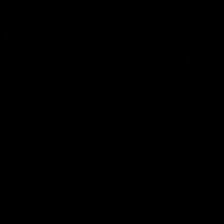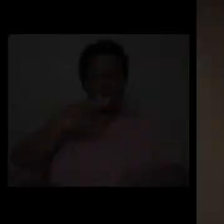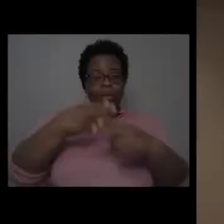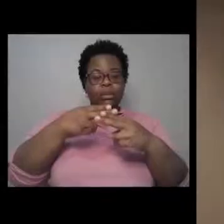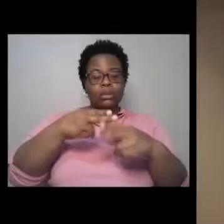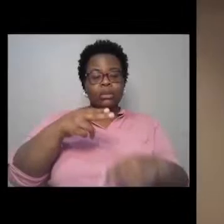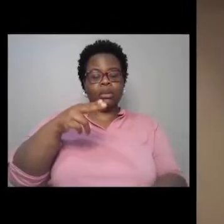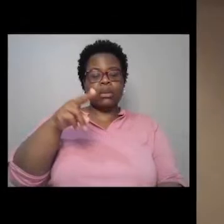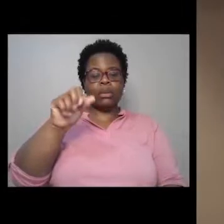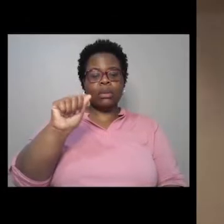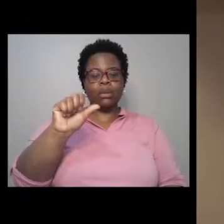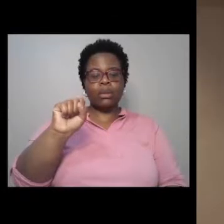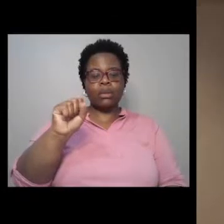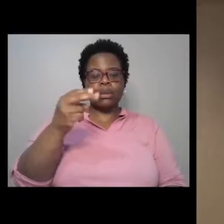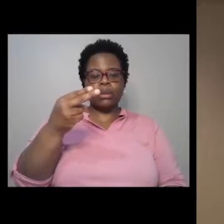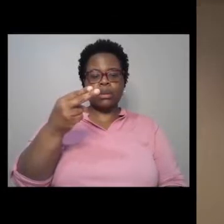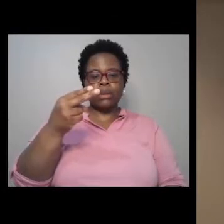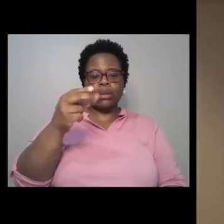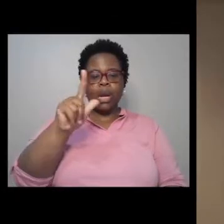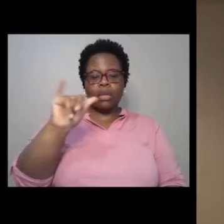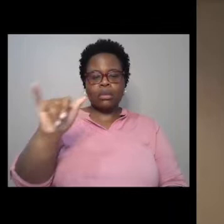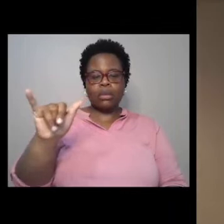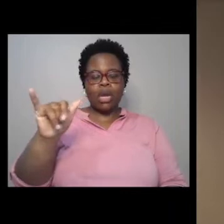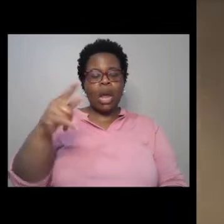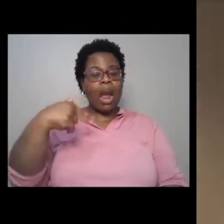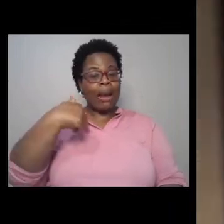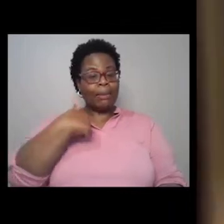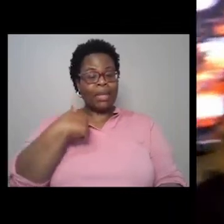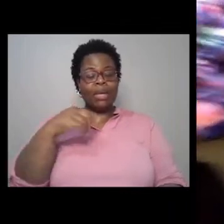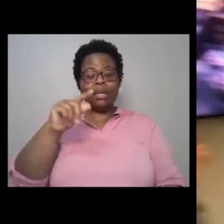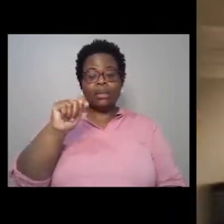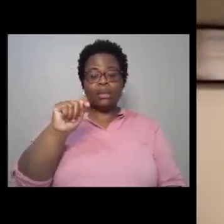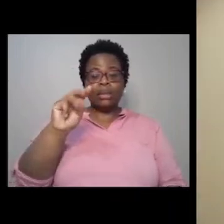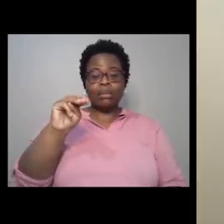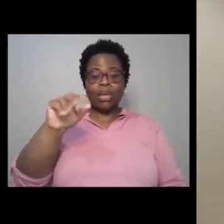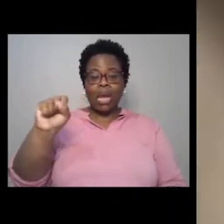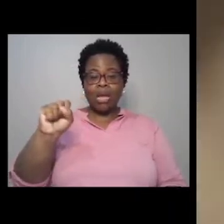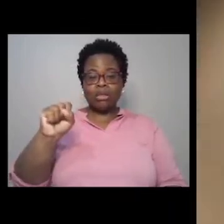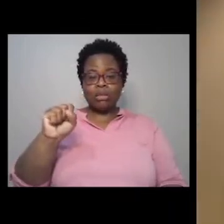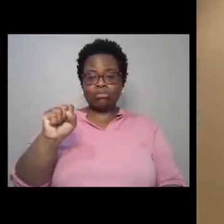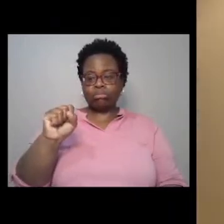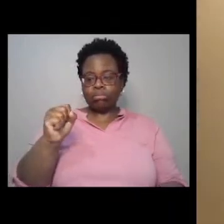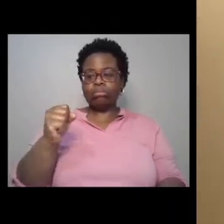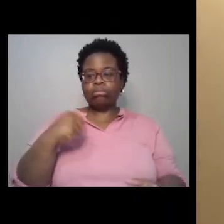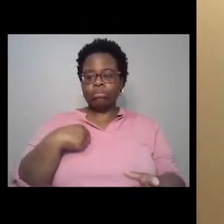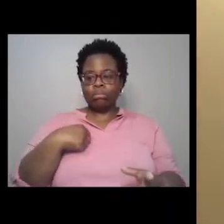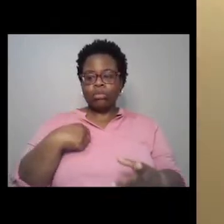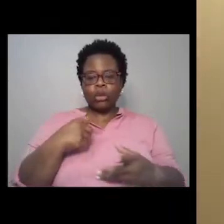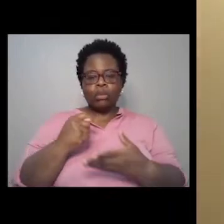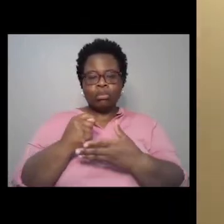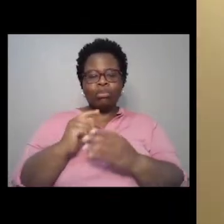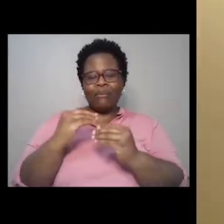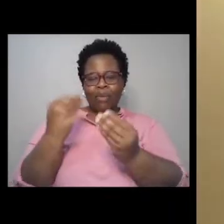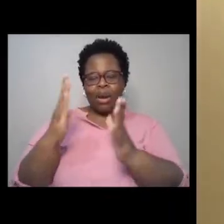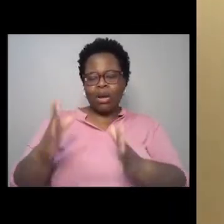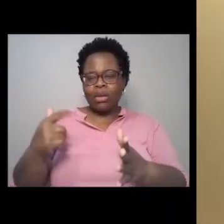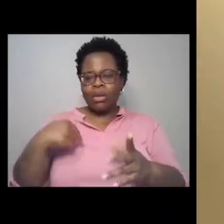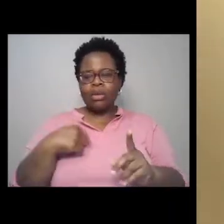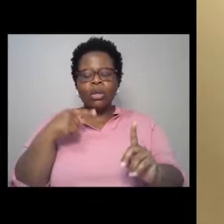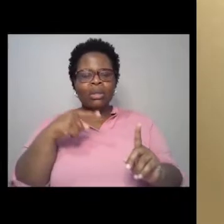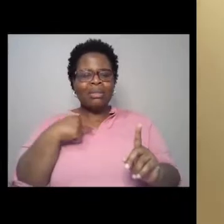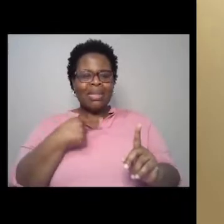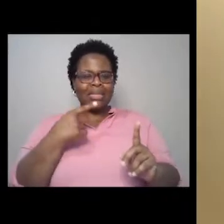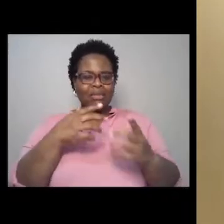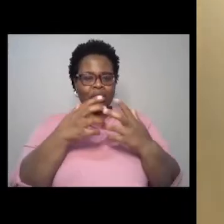Hi, my name is Ashley. I'm a TMS treater, and this right here is our TMS treatment chair. This is for our